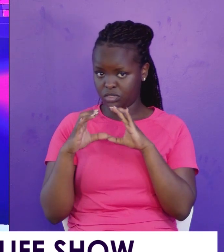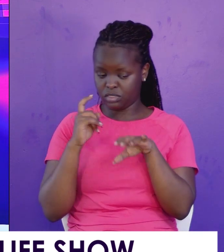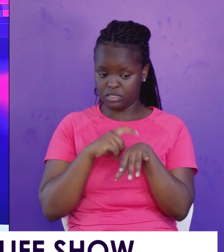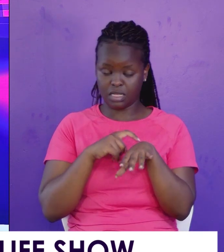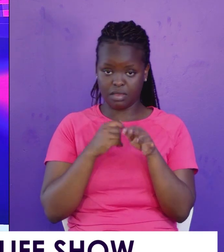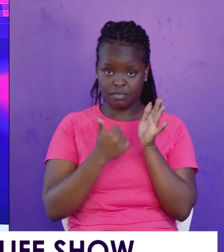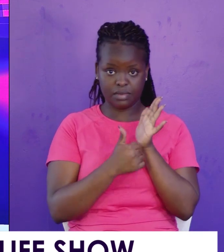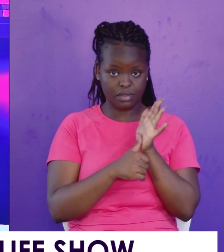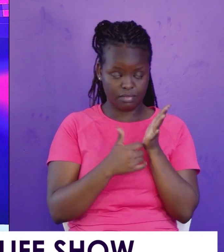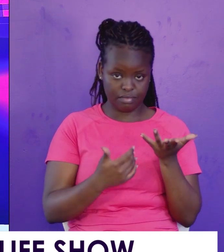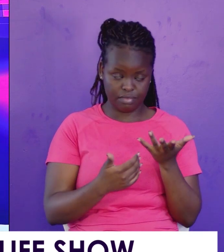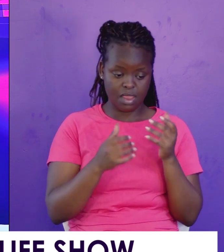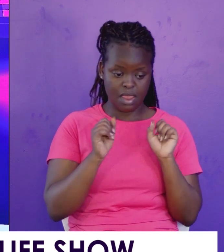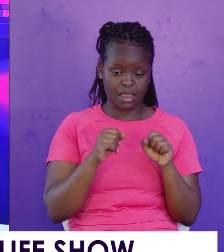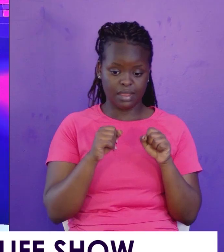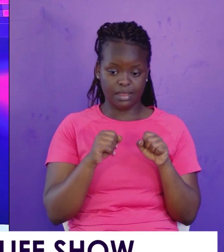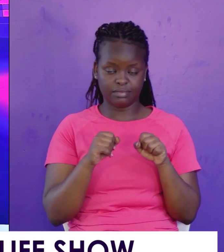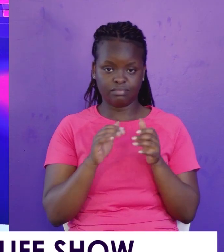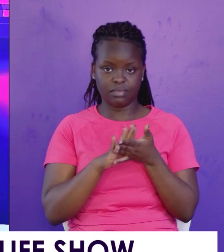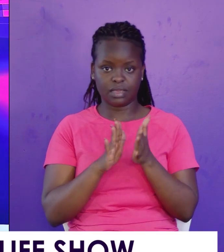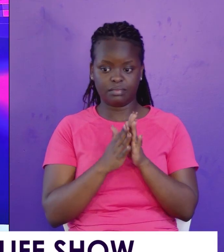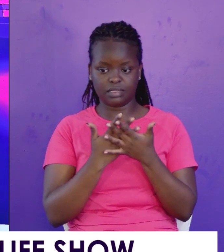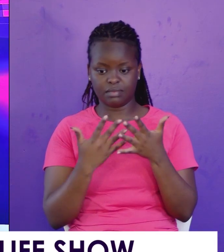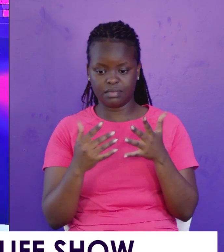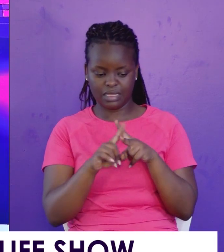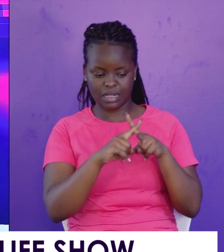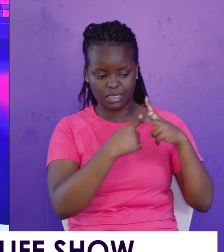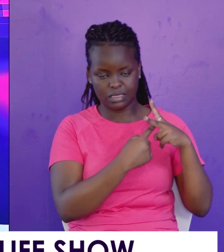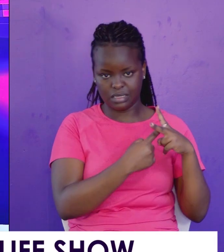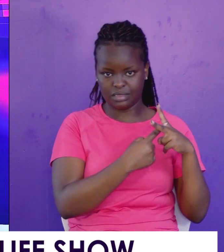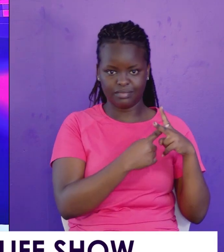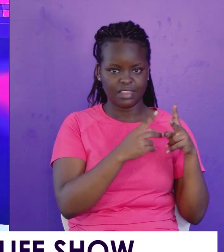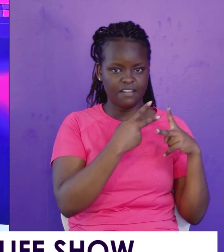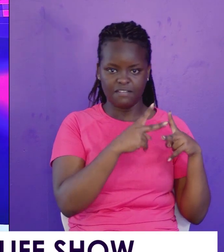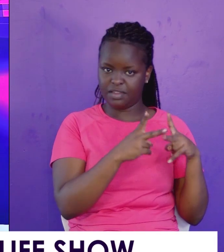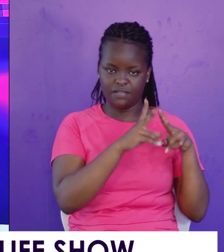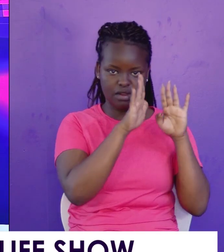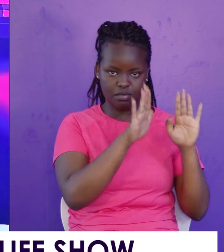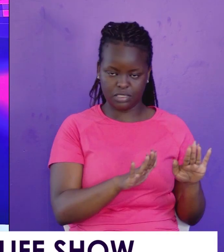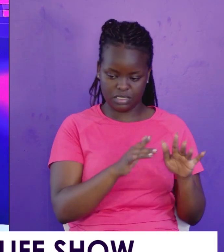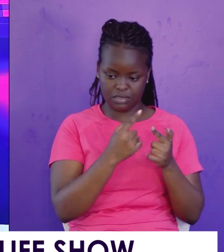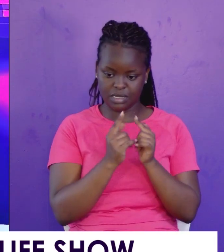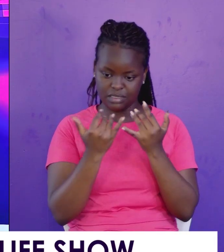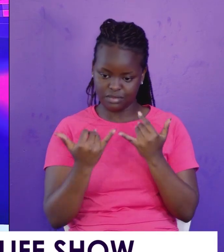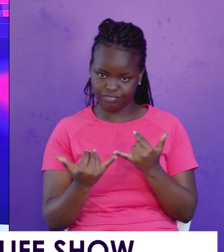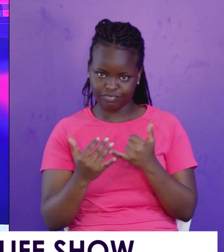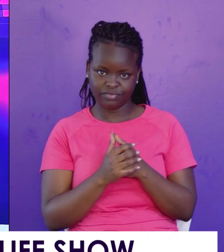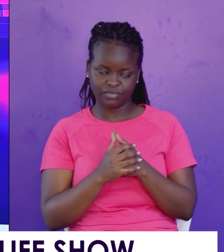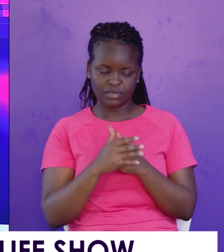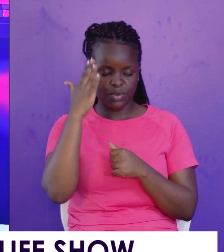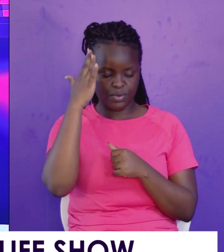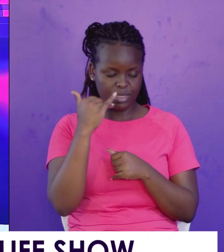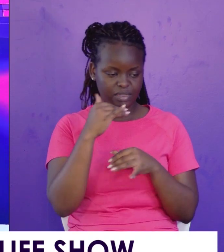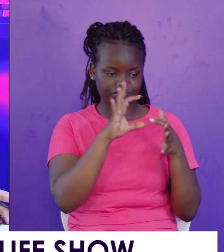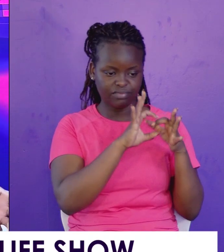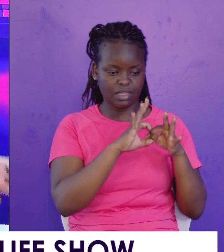may end up being something that at the start of it was very important. But then it was just because of the kind of